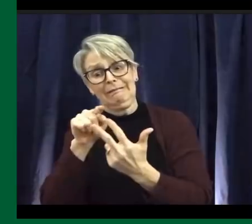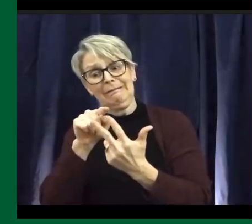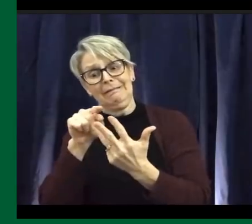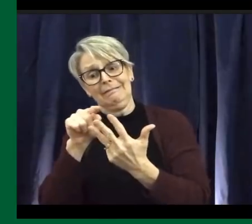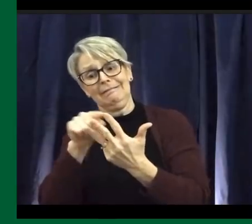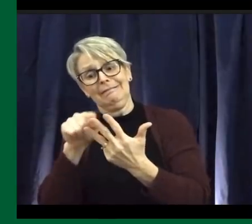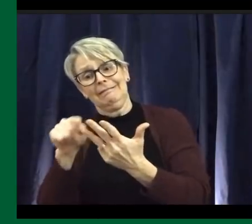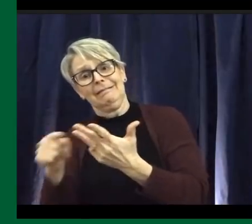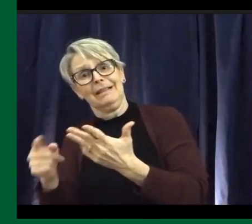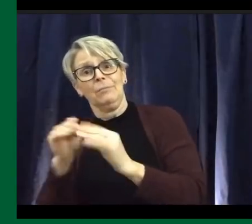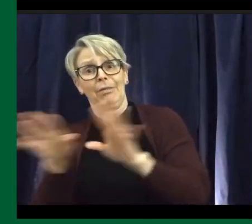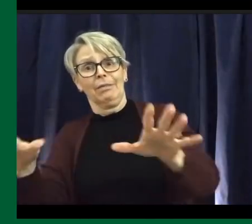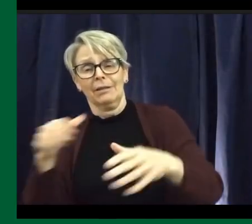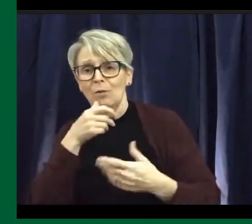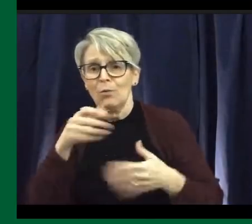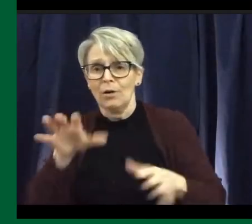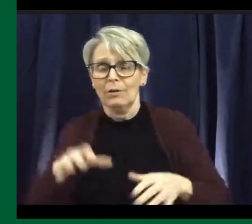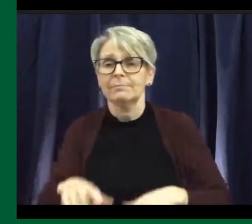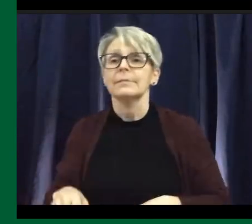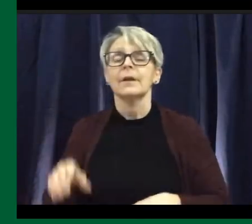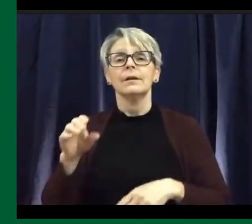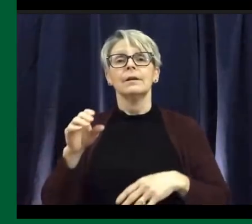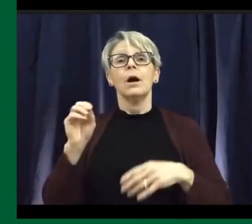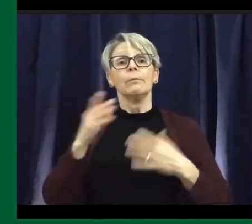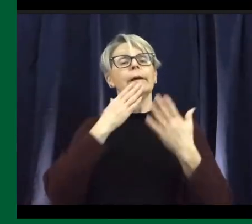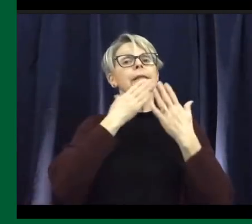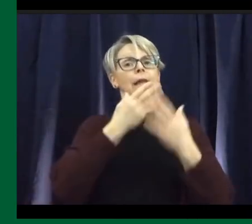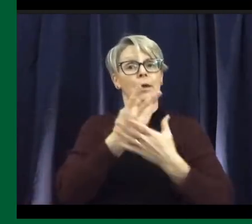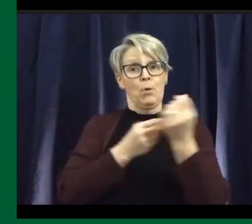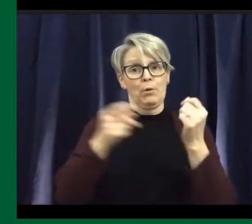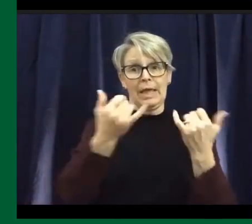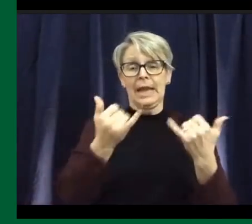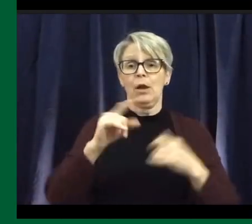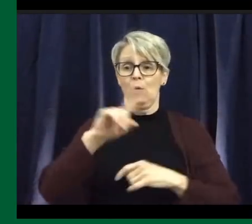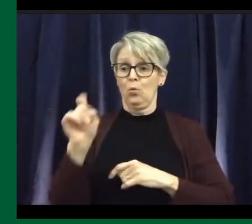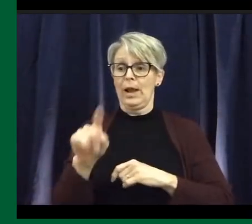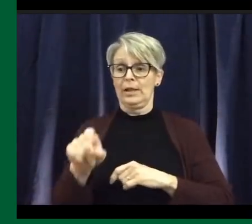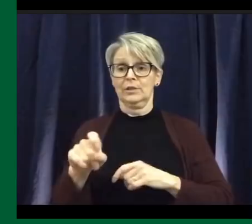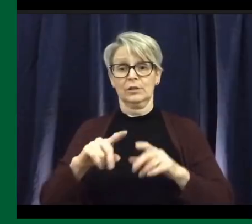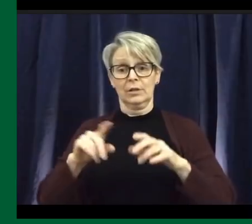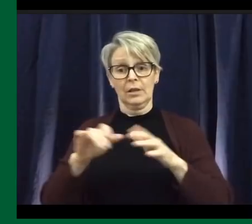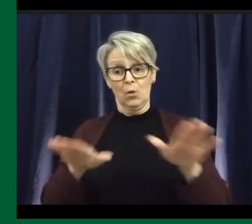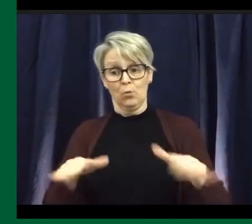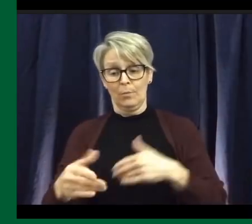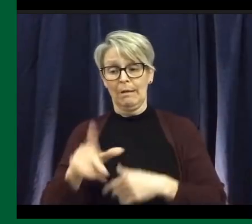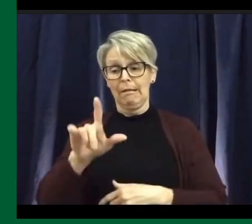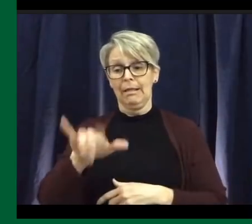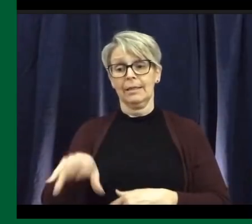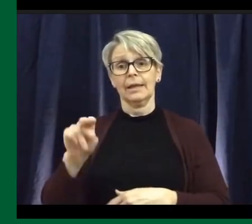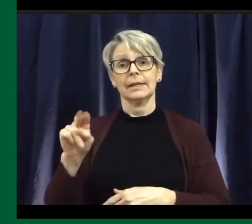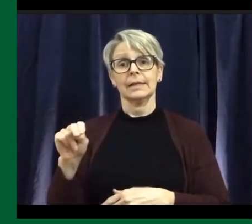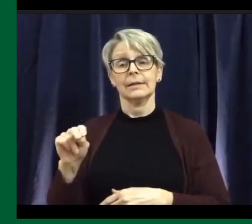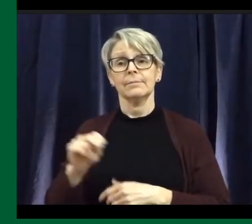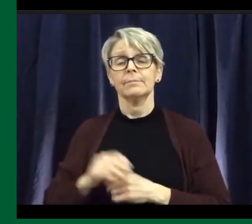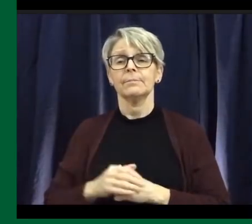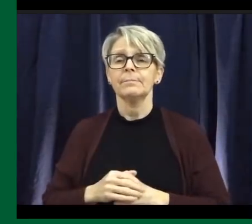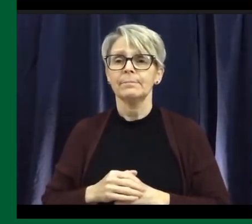Thank you both. We'll now take questions. We'll start in the room. Lynn? Sure. With